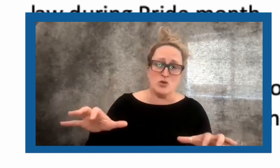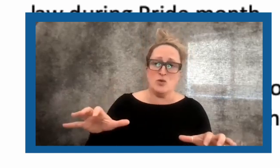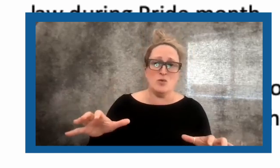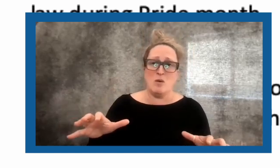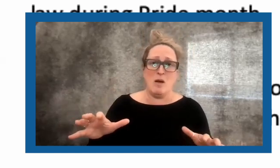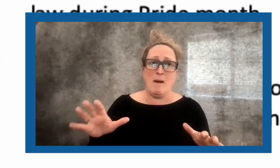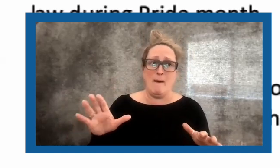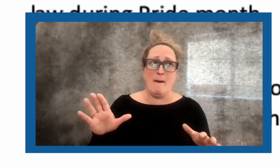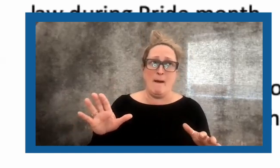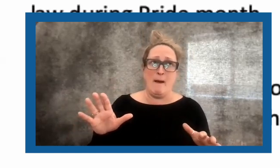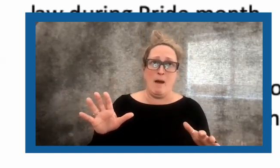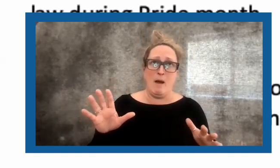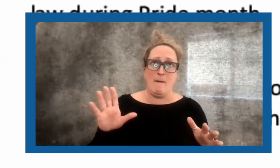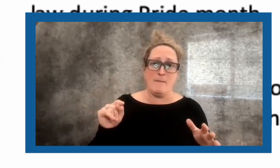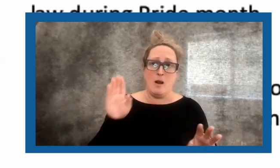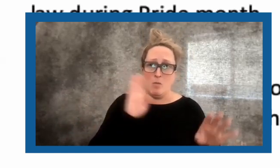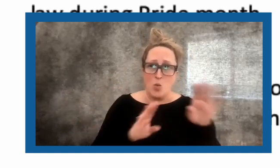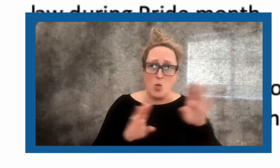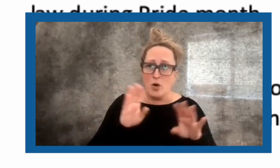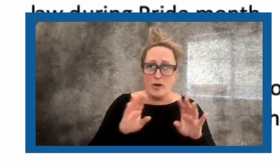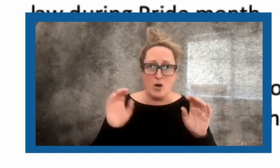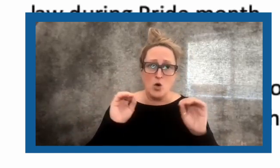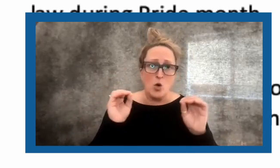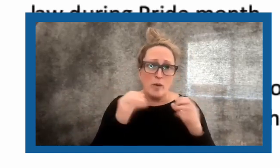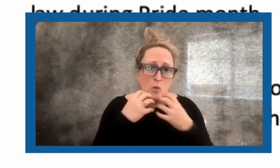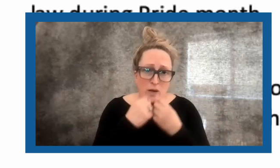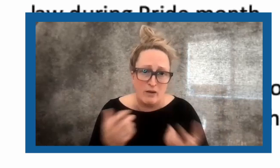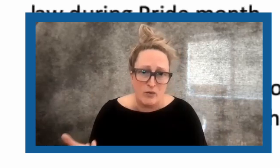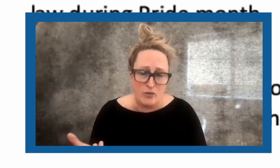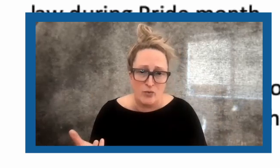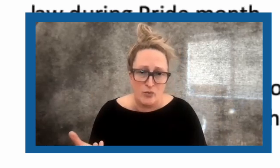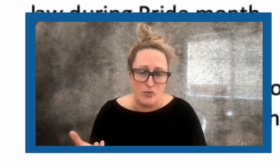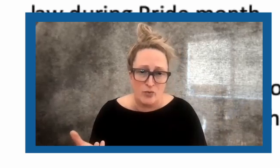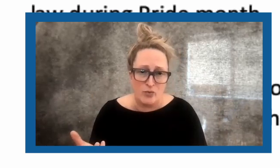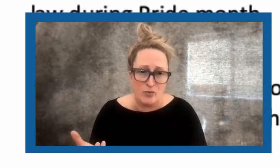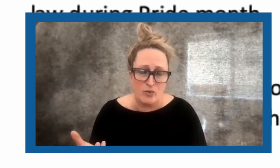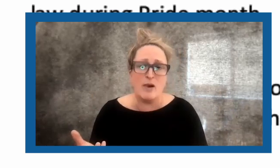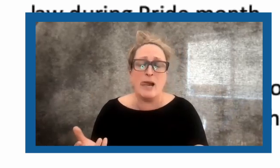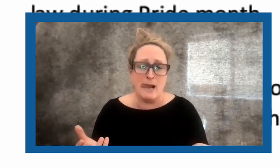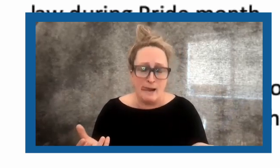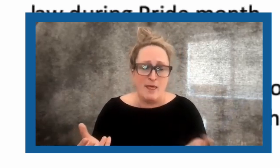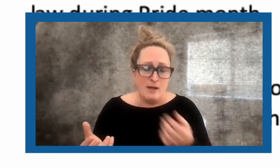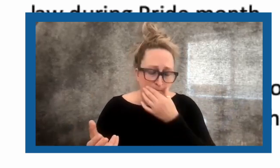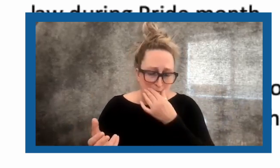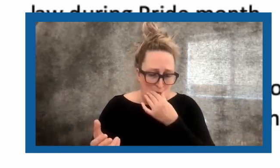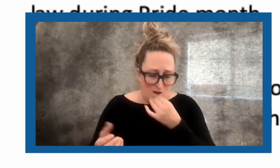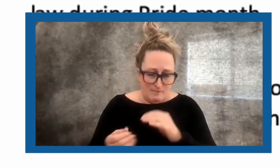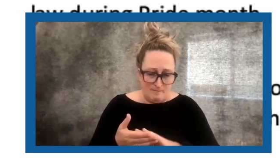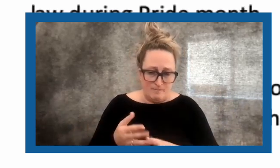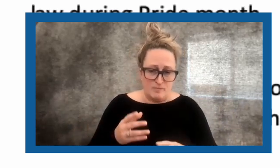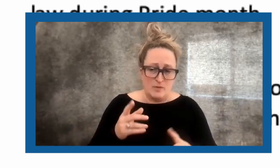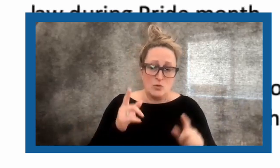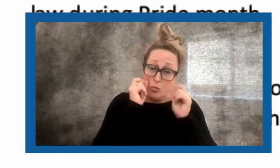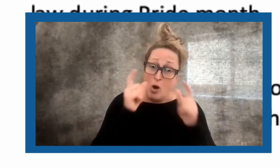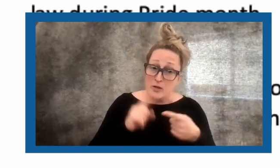don't. I really worry that nobody is going to care. And so it's really